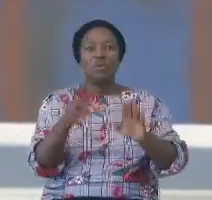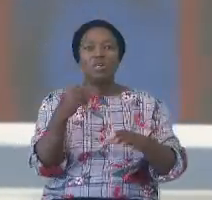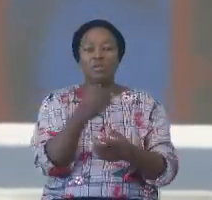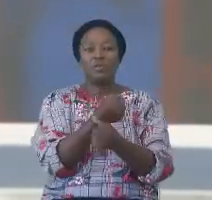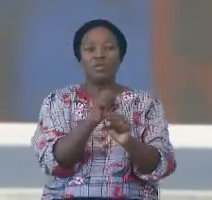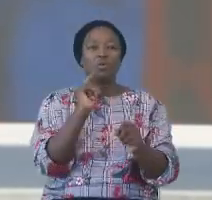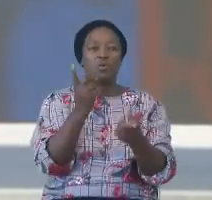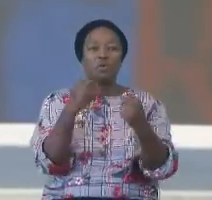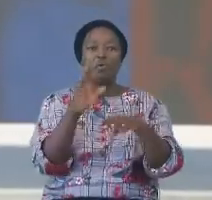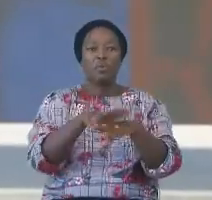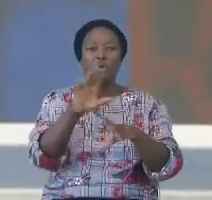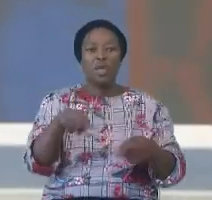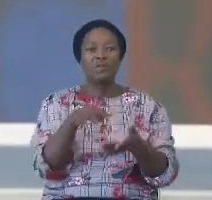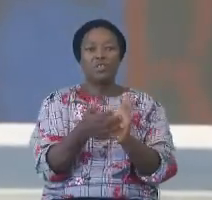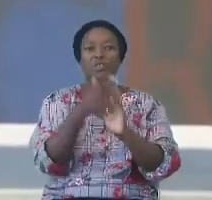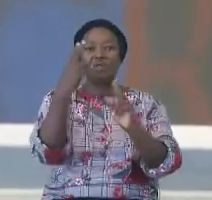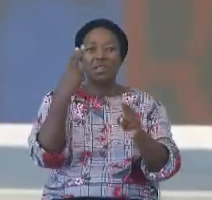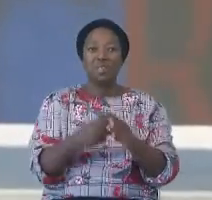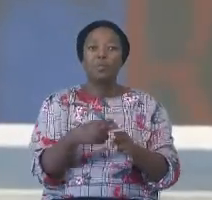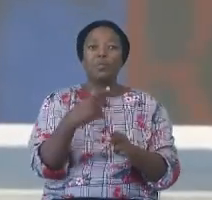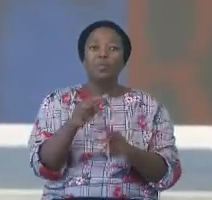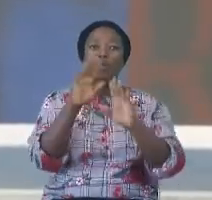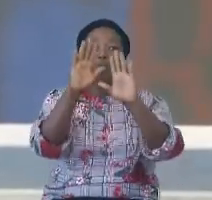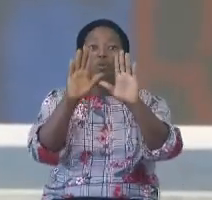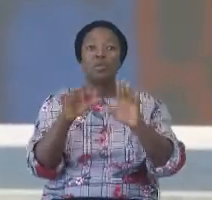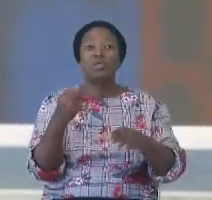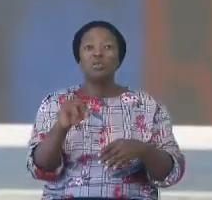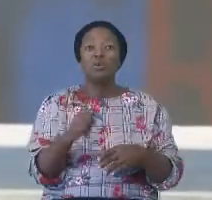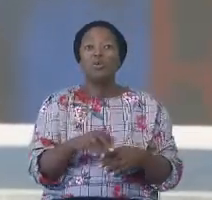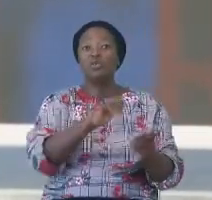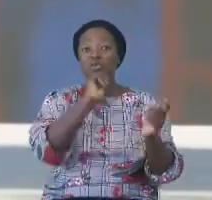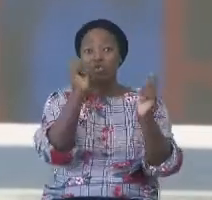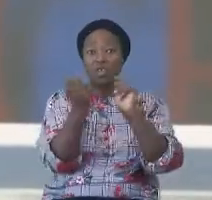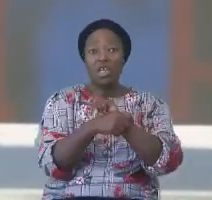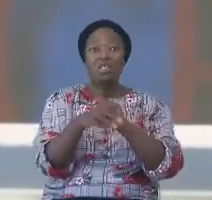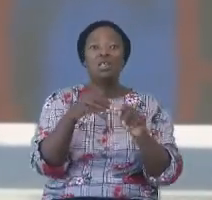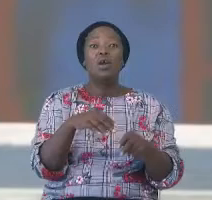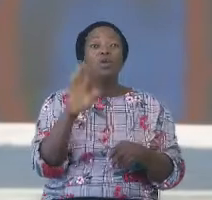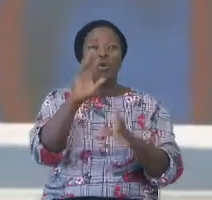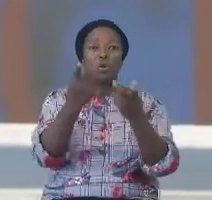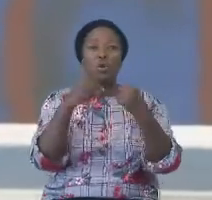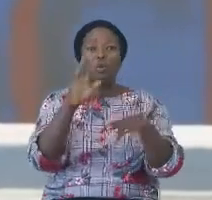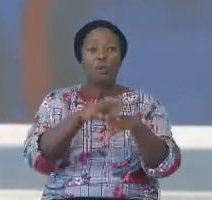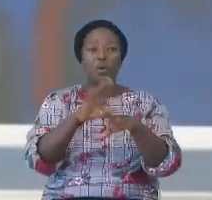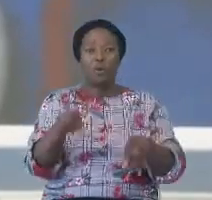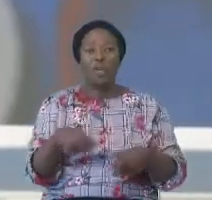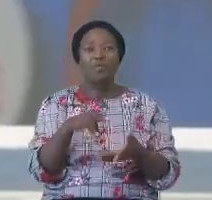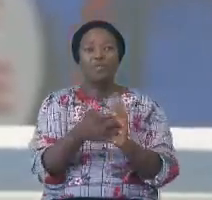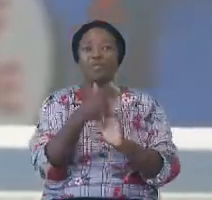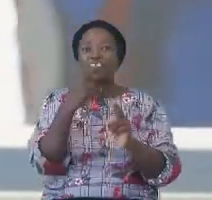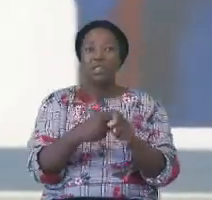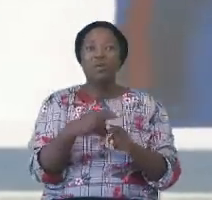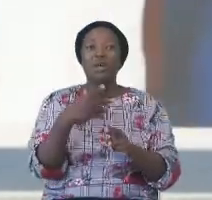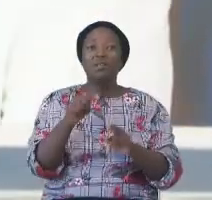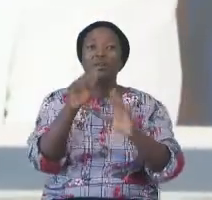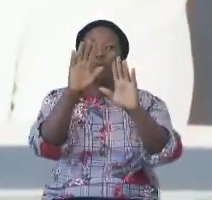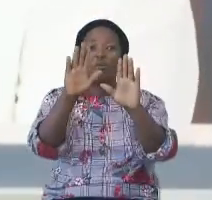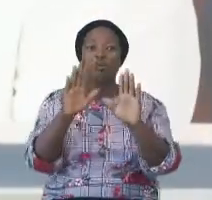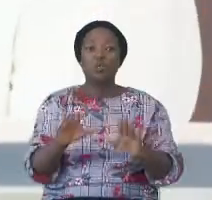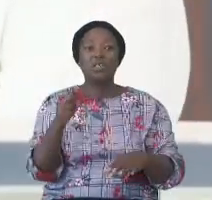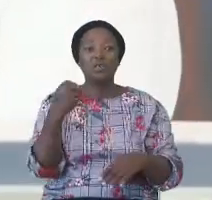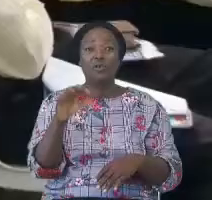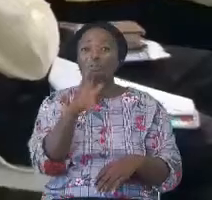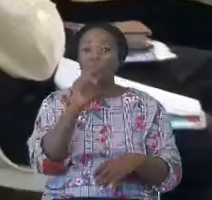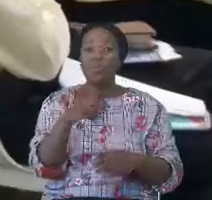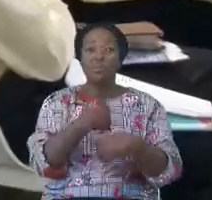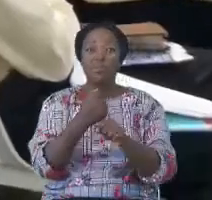cross of calvary the wonder of salvation will come in your life the wonder of regeneration